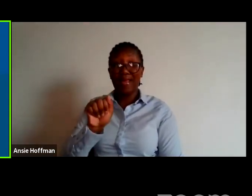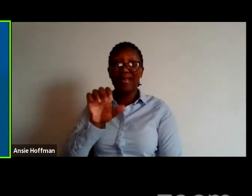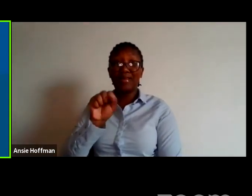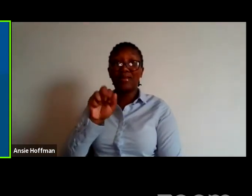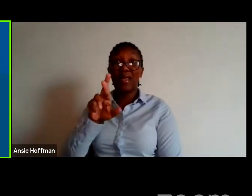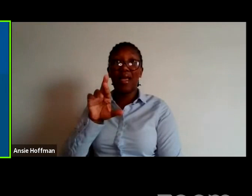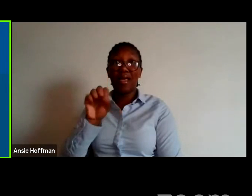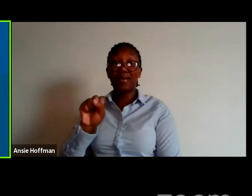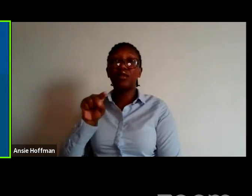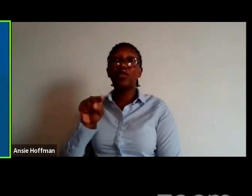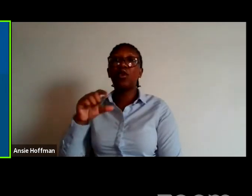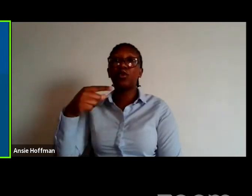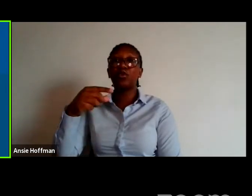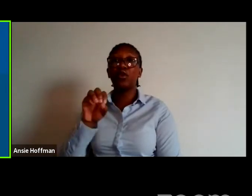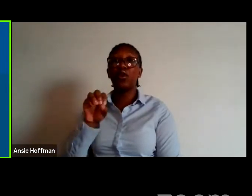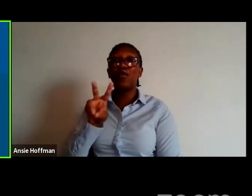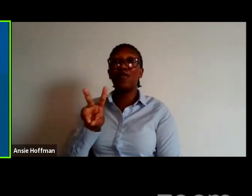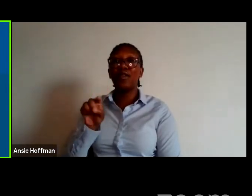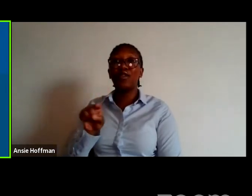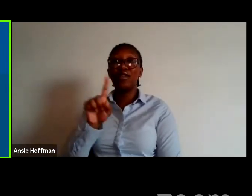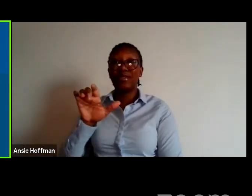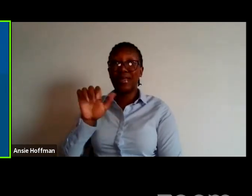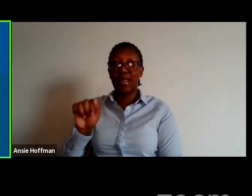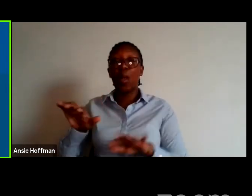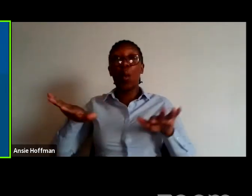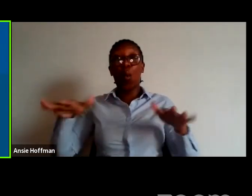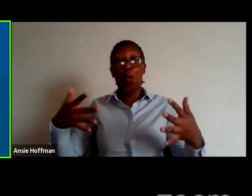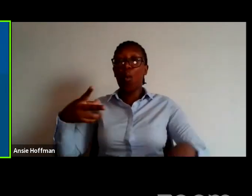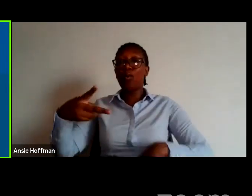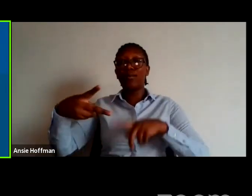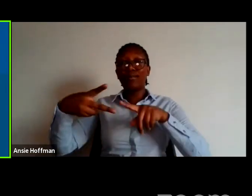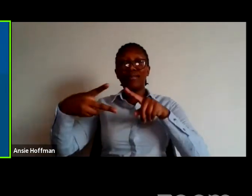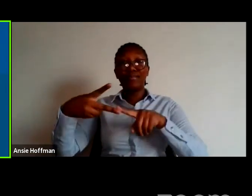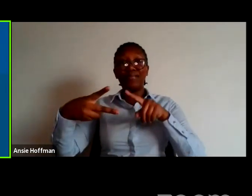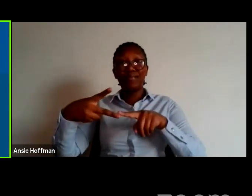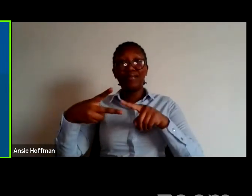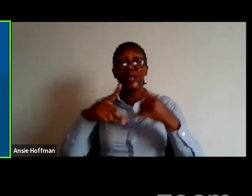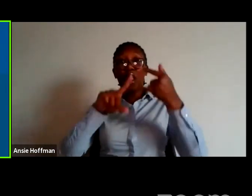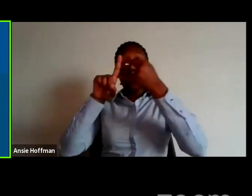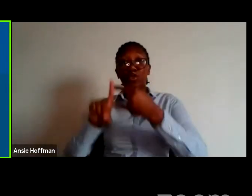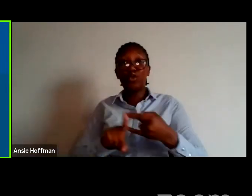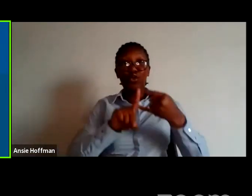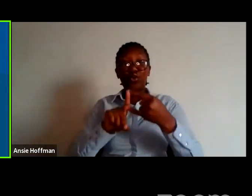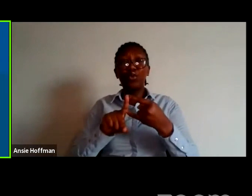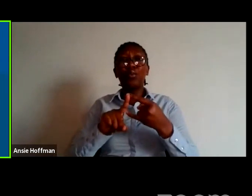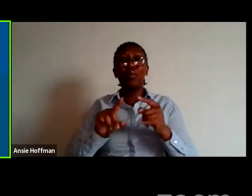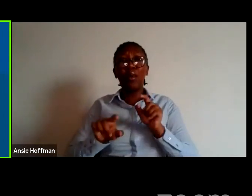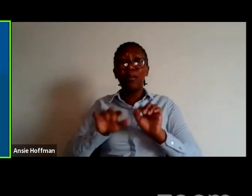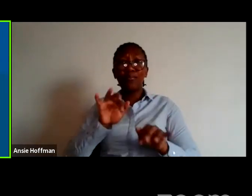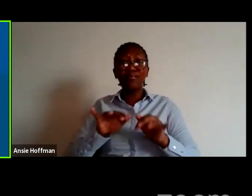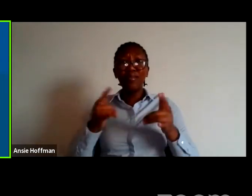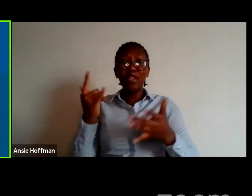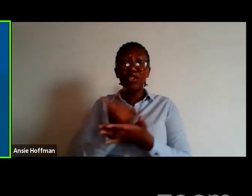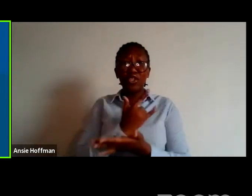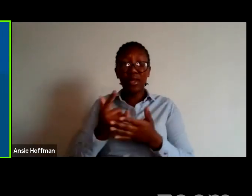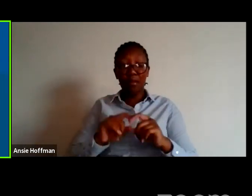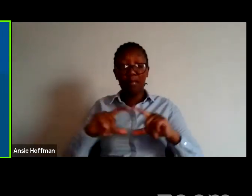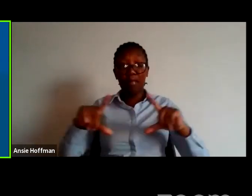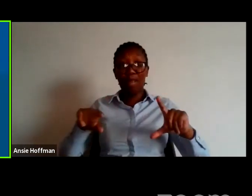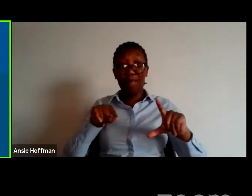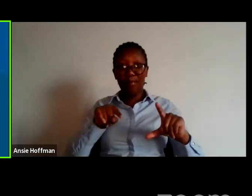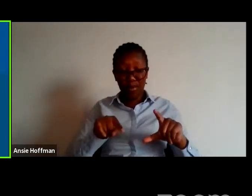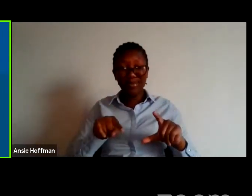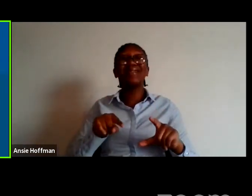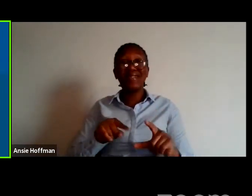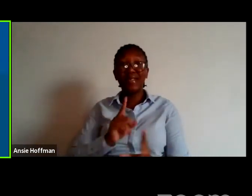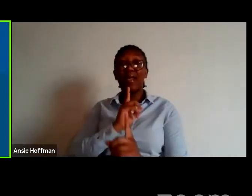questions@sars.gov.za. You can further send us questions through this Zoom chat, and our colleagues will be able to respond